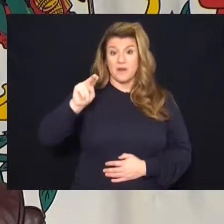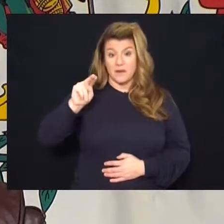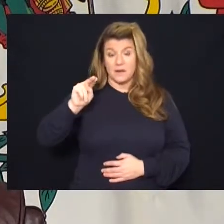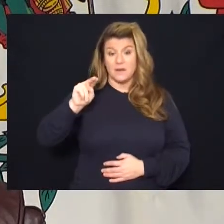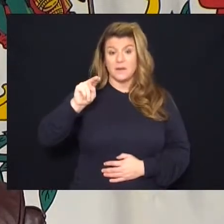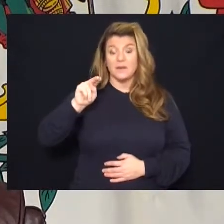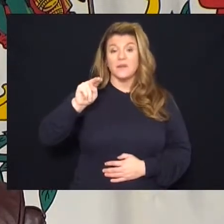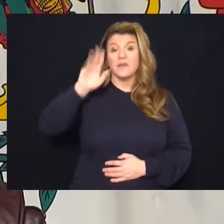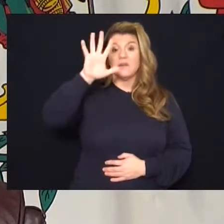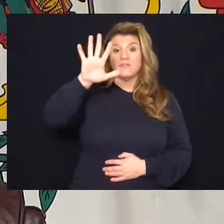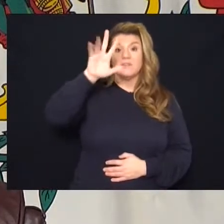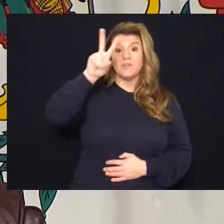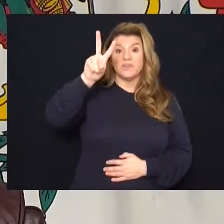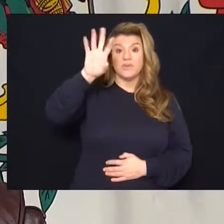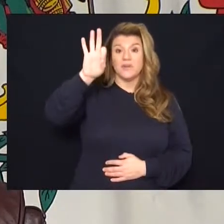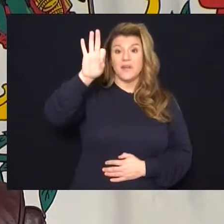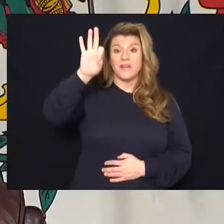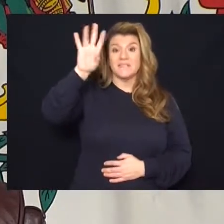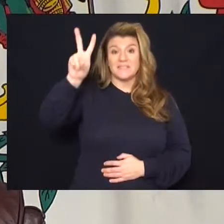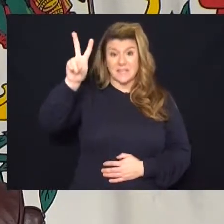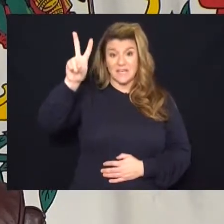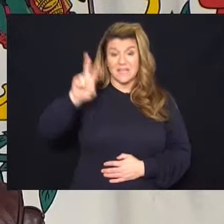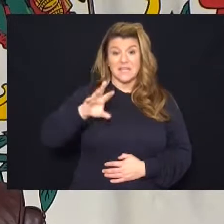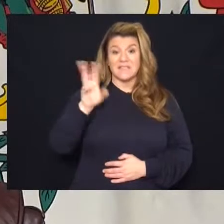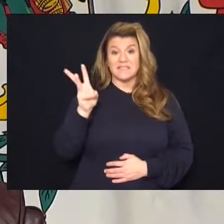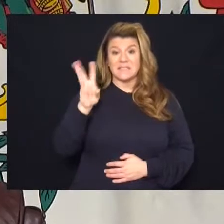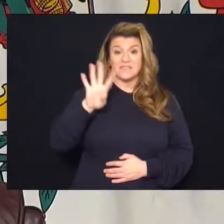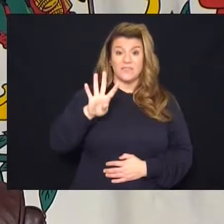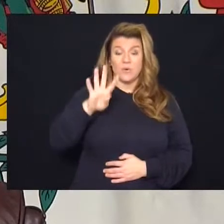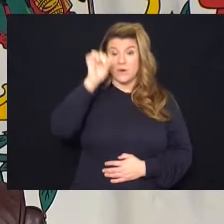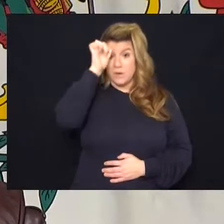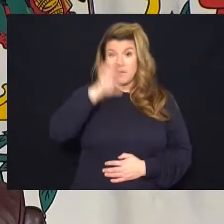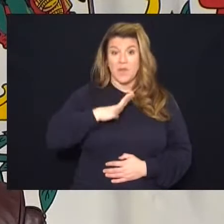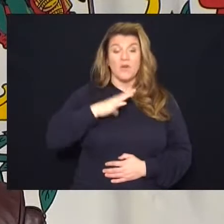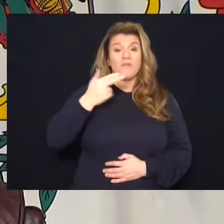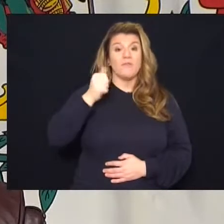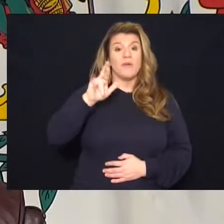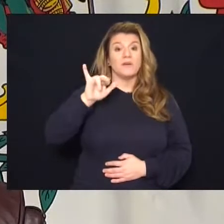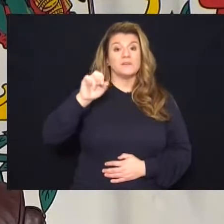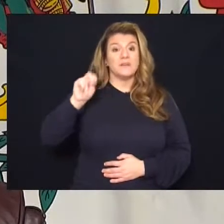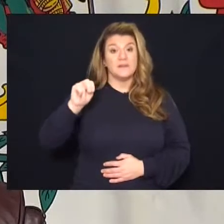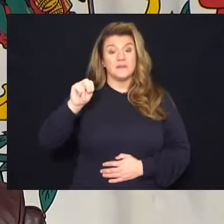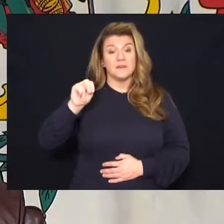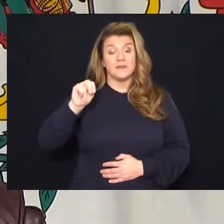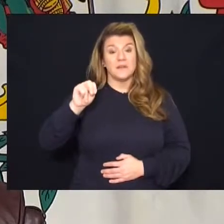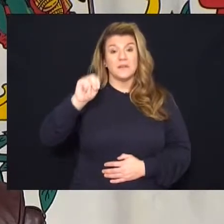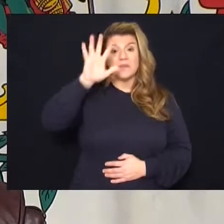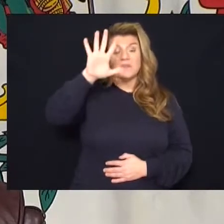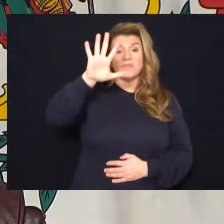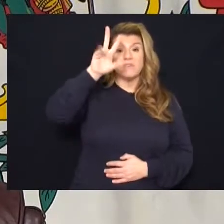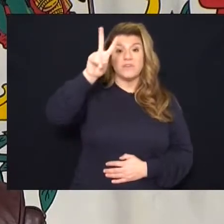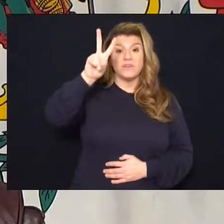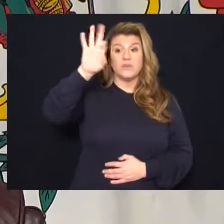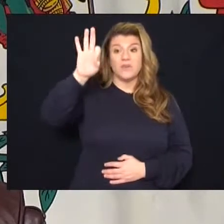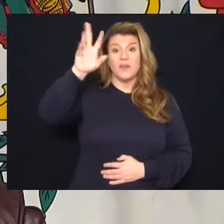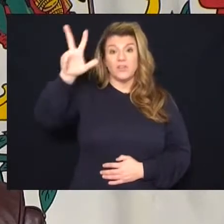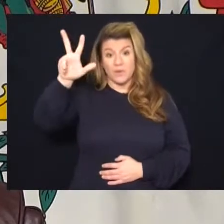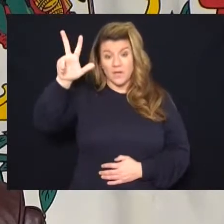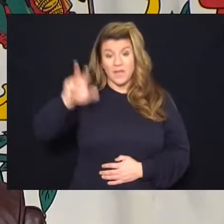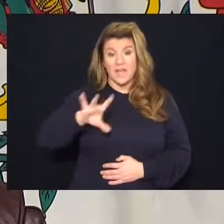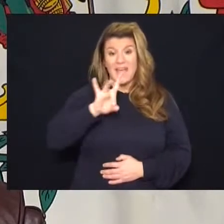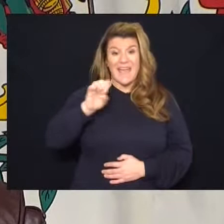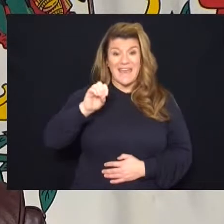County. The 5,292nd death is a 64-year-old male from Harrison County. The 5,293rd